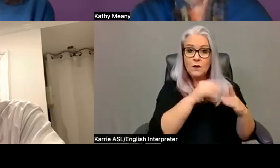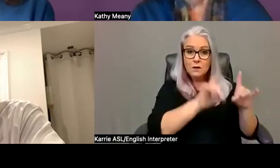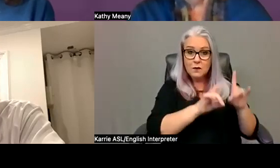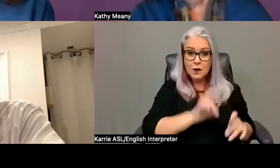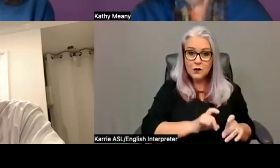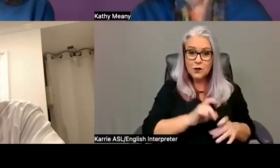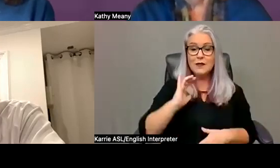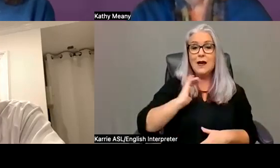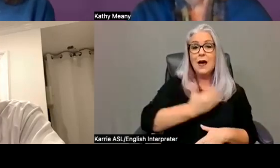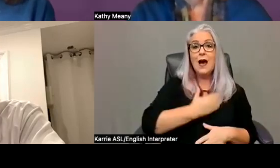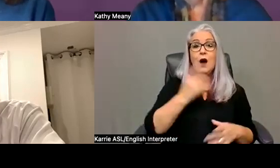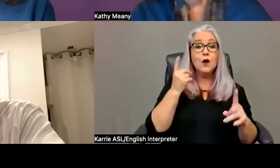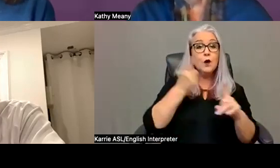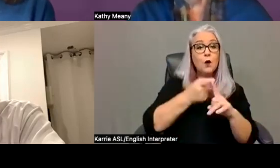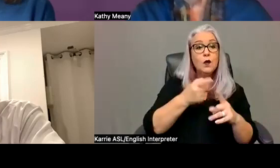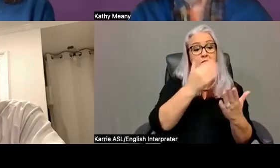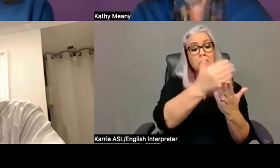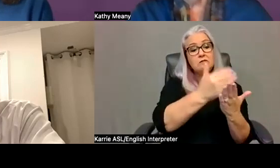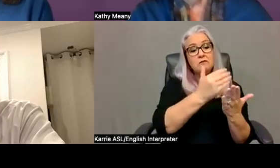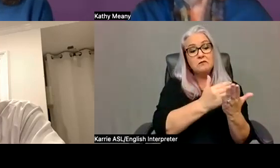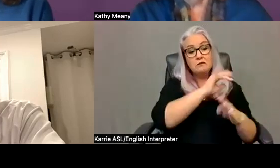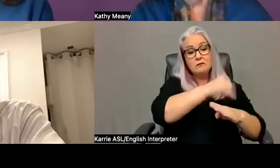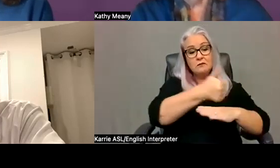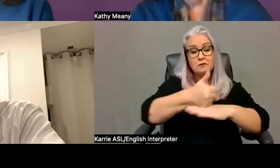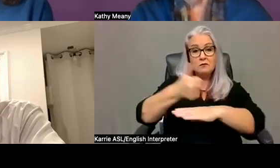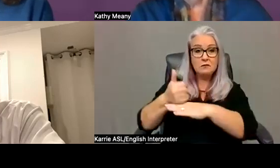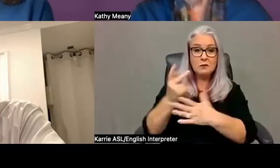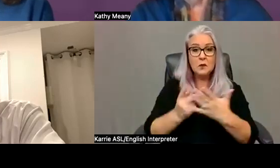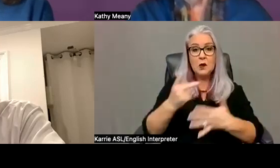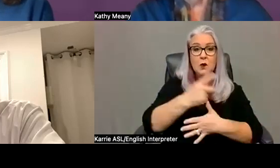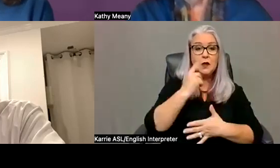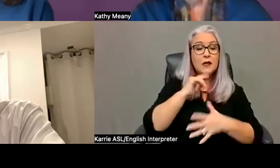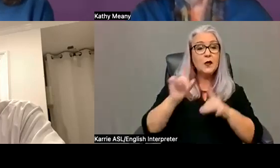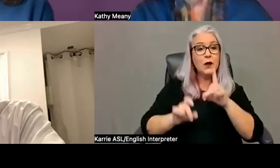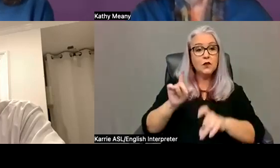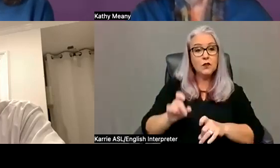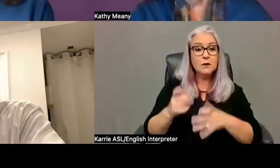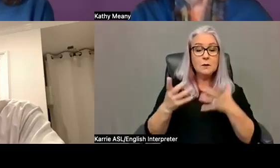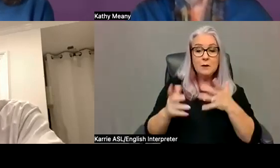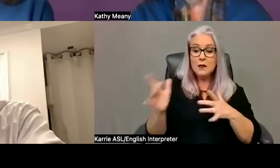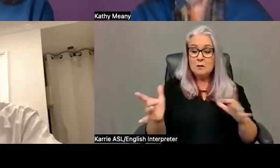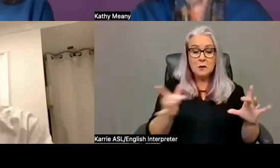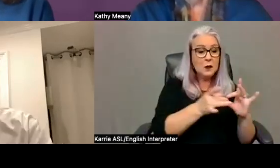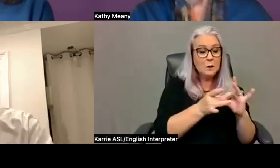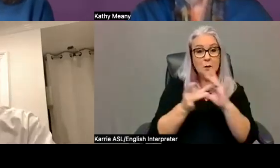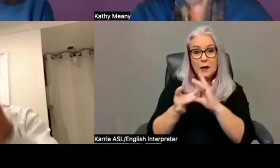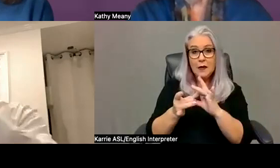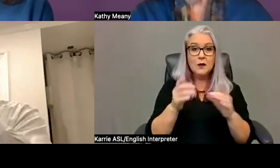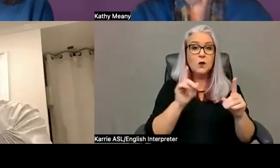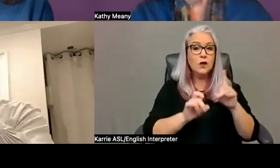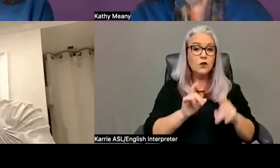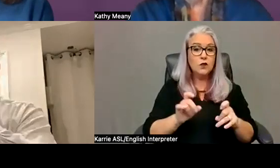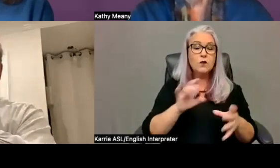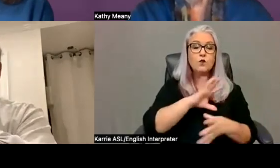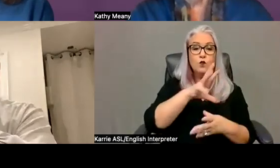to organize them according to topic and in some cases combine questions on a similar subject to include as many of the questions